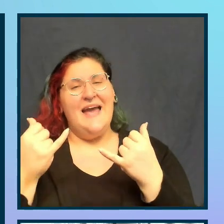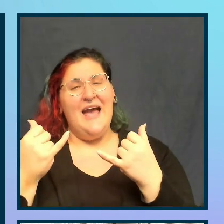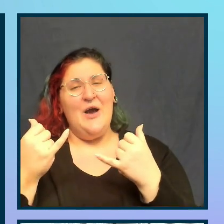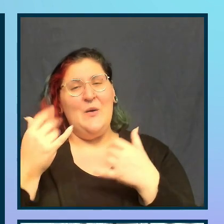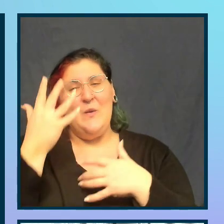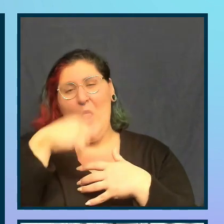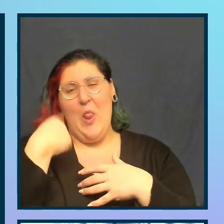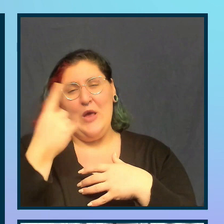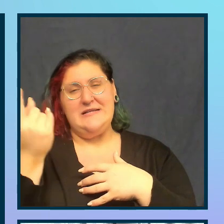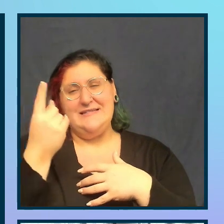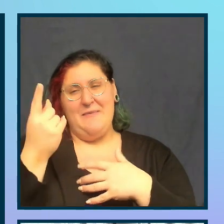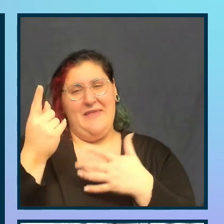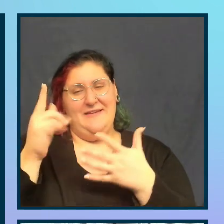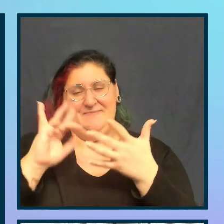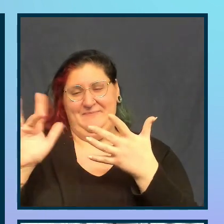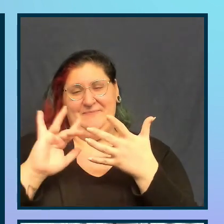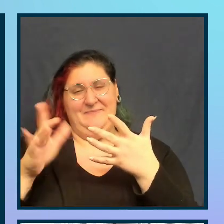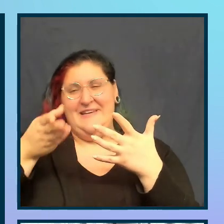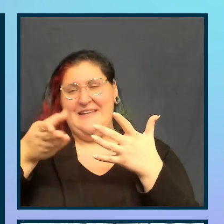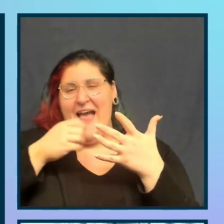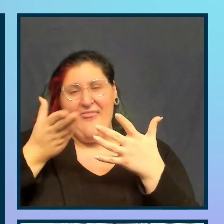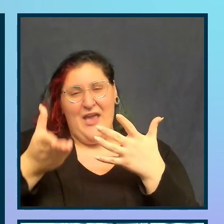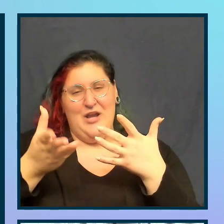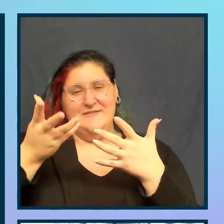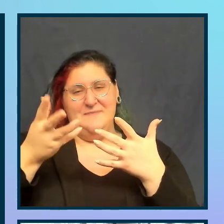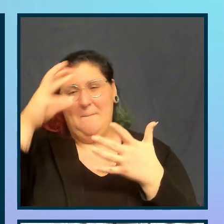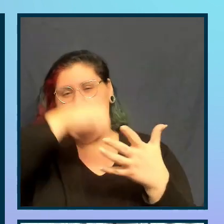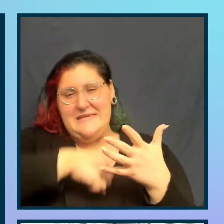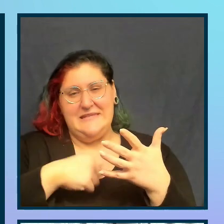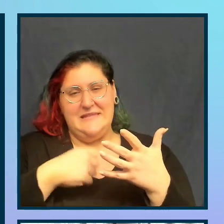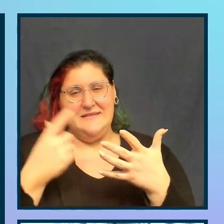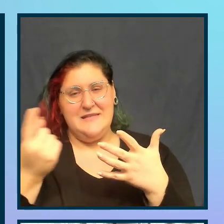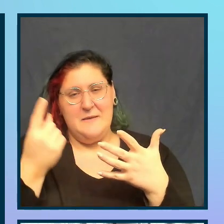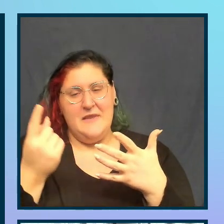these frequently asked questions, I